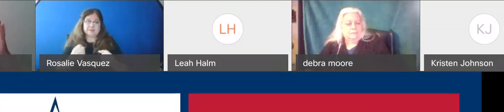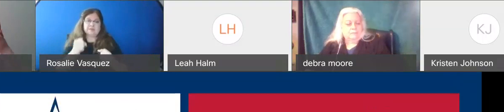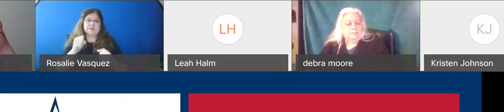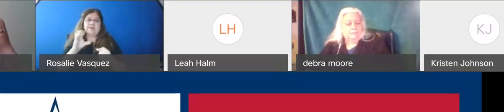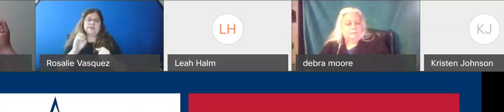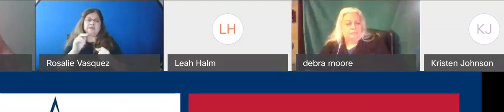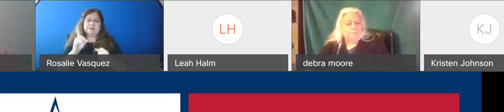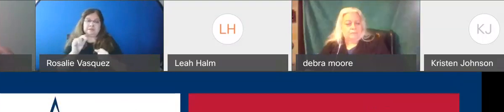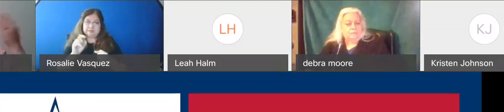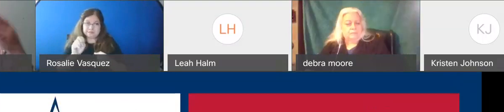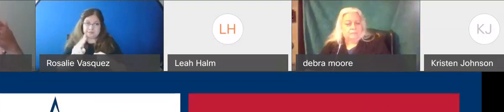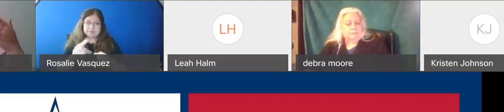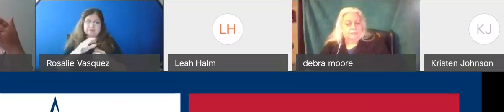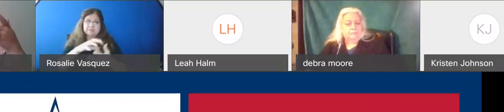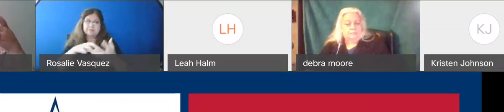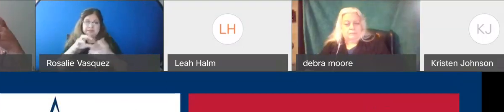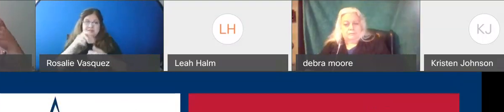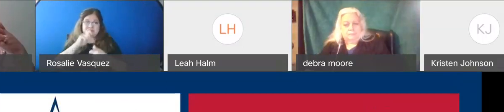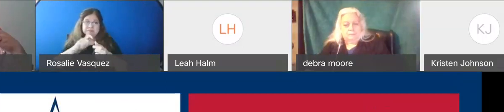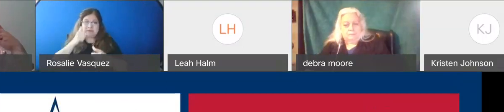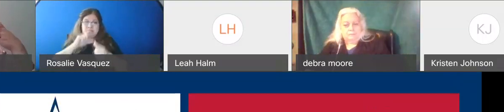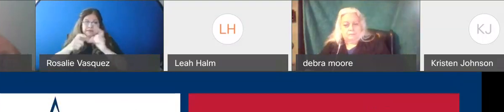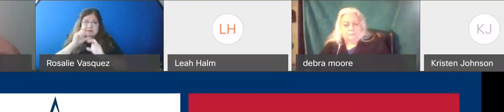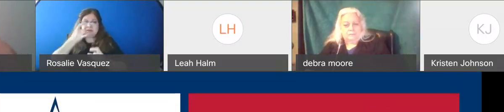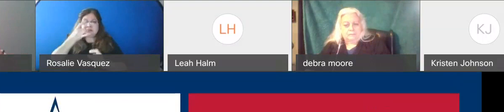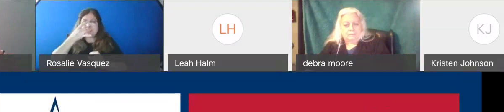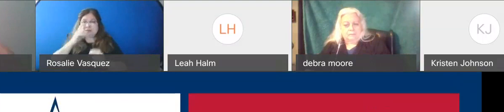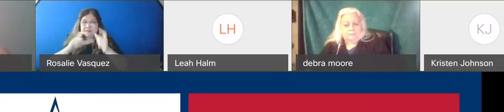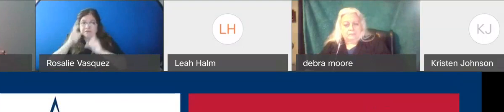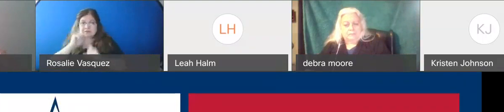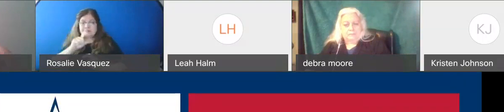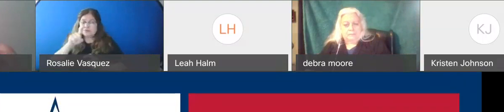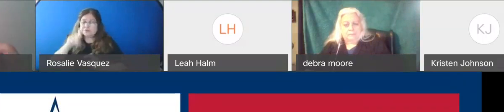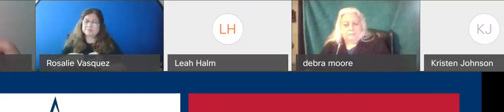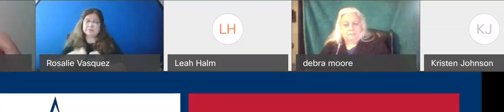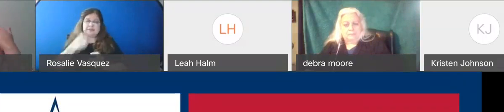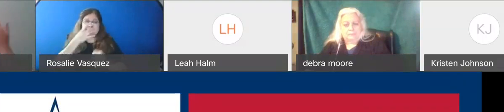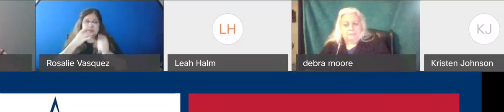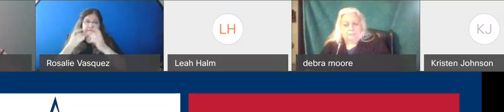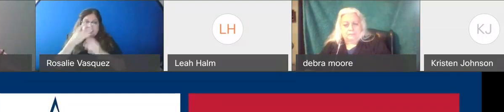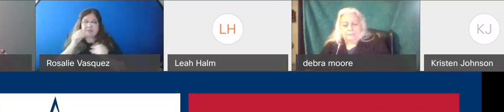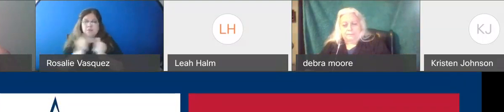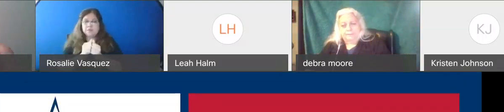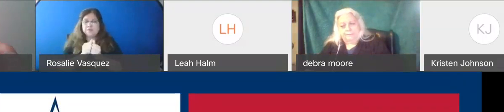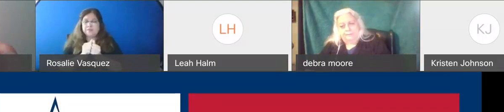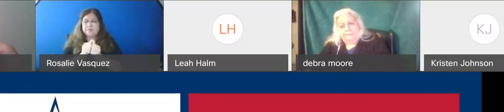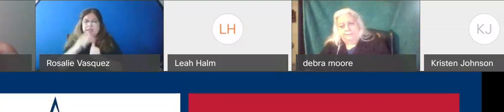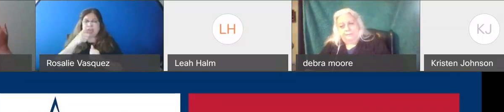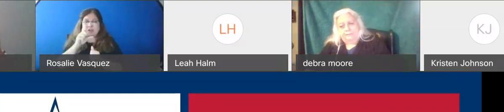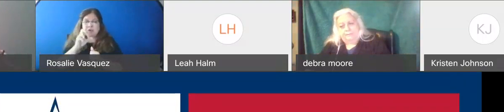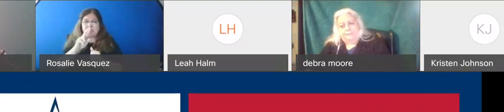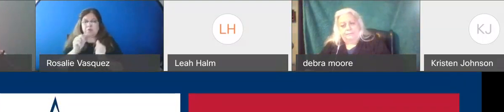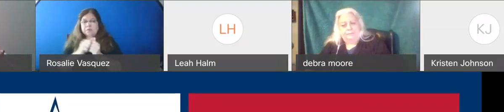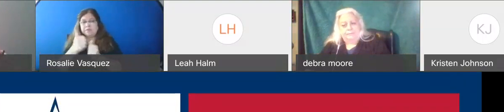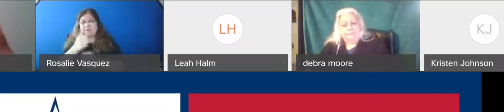you're mixing some type of medication you take all the time that you shouldn't be taking with alcohol or with other drugs, or if you